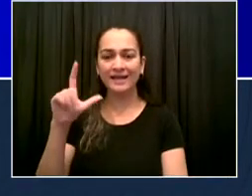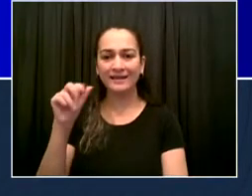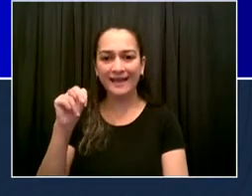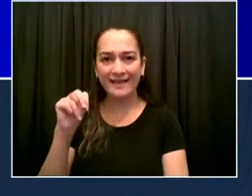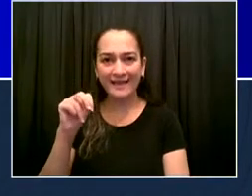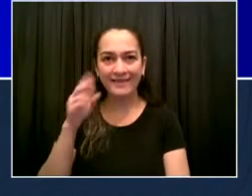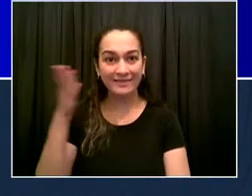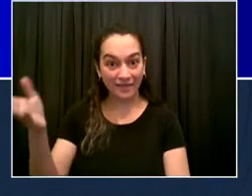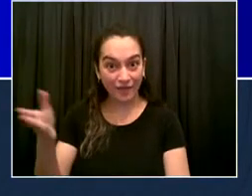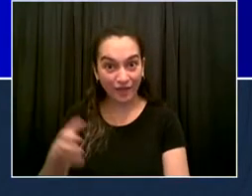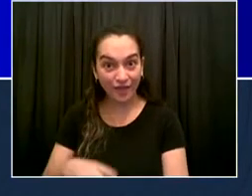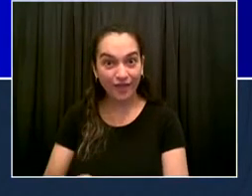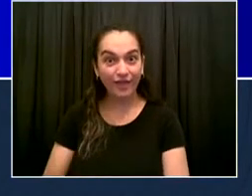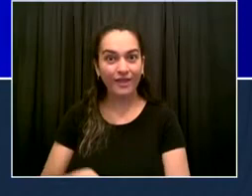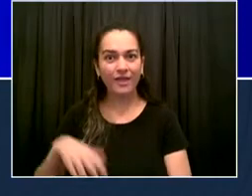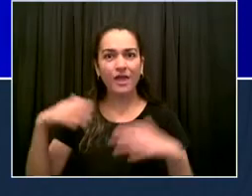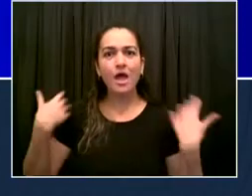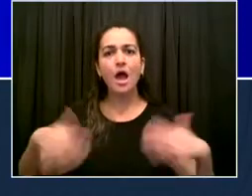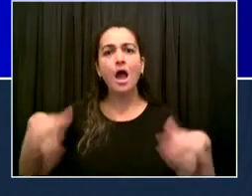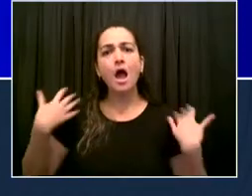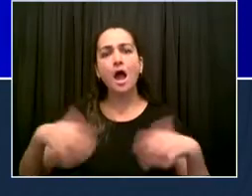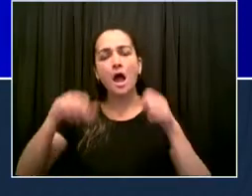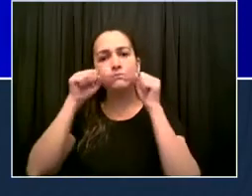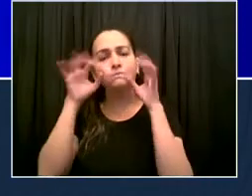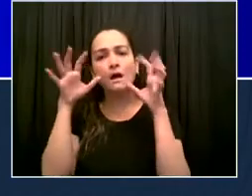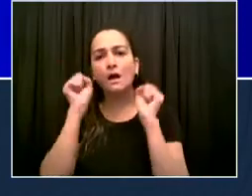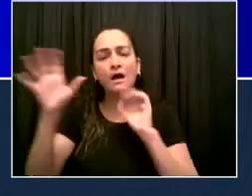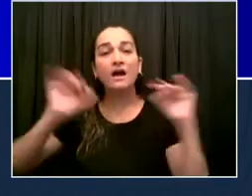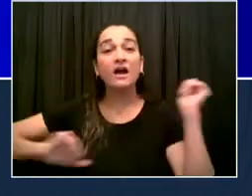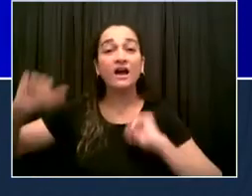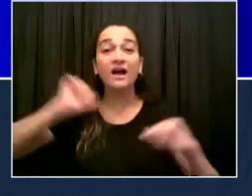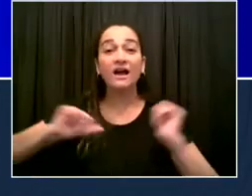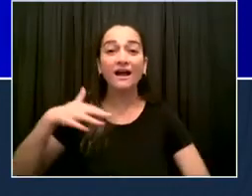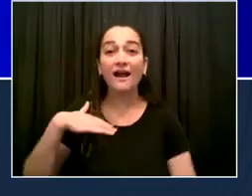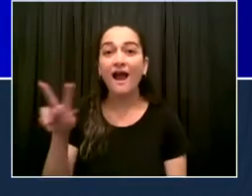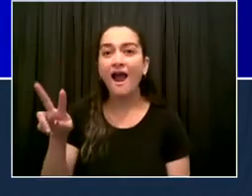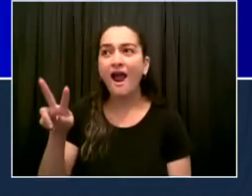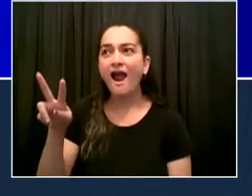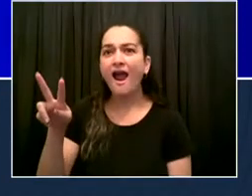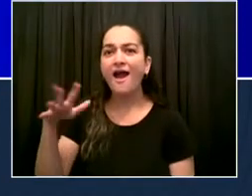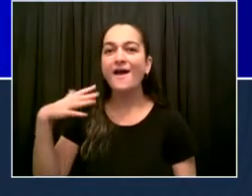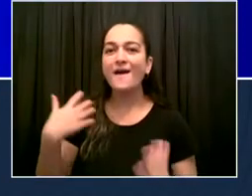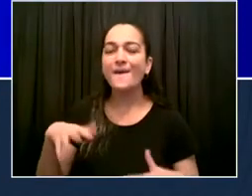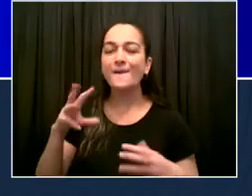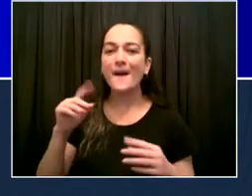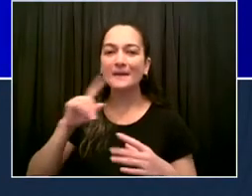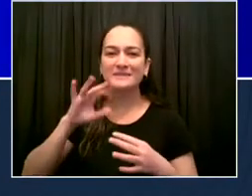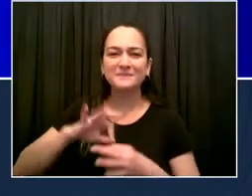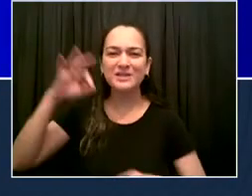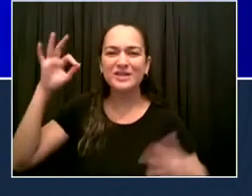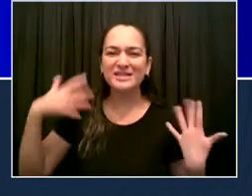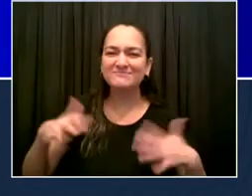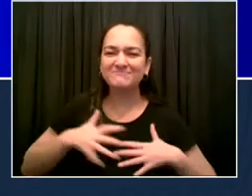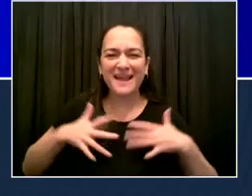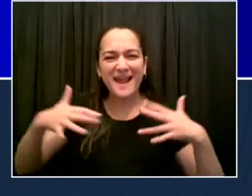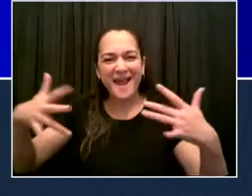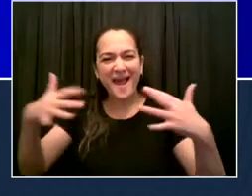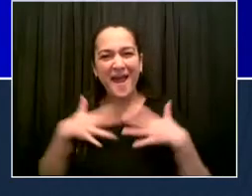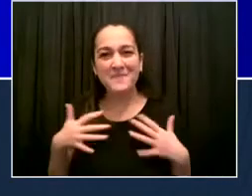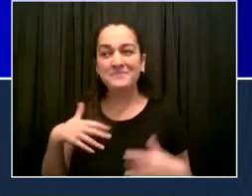Amazing energy, love, positive feelings there at that concert. Homecoming week continues. Tonight,